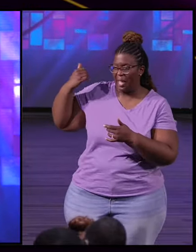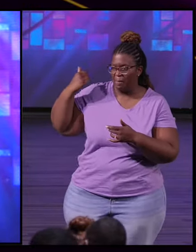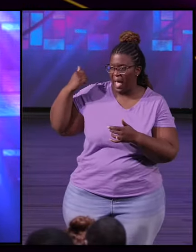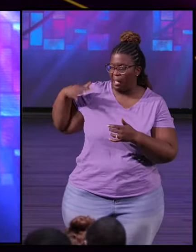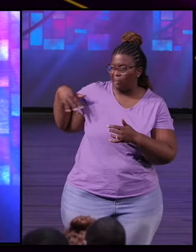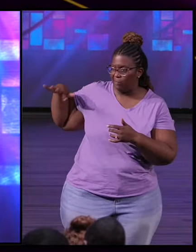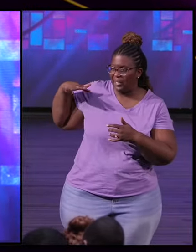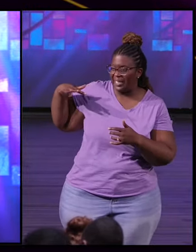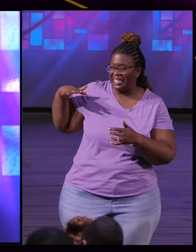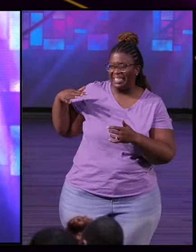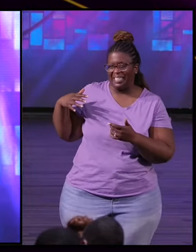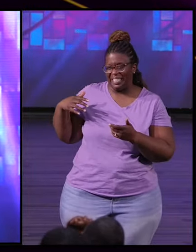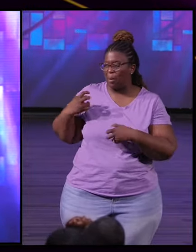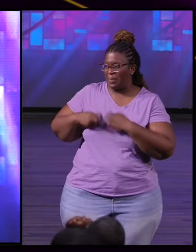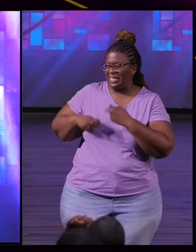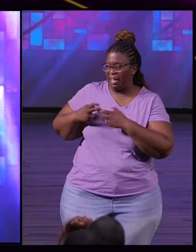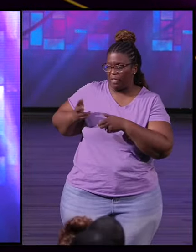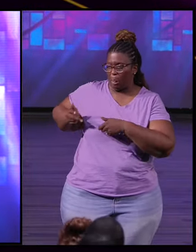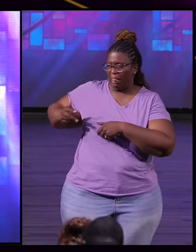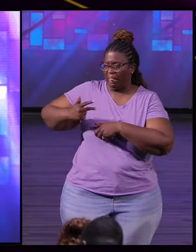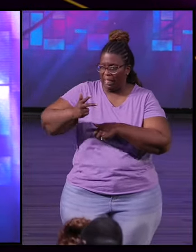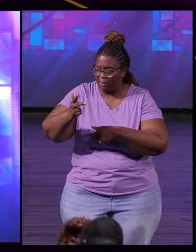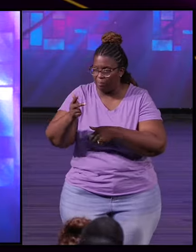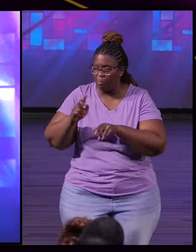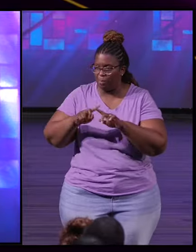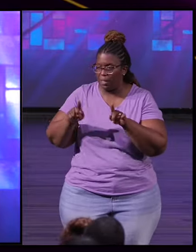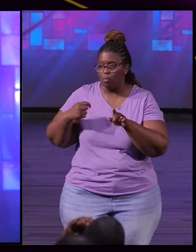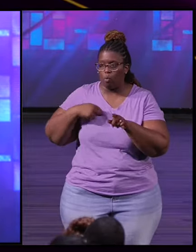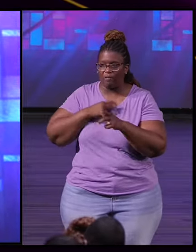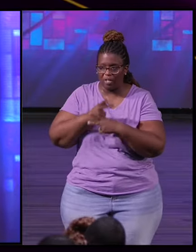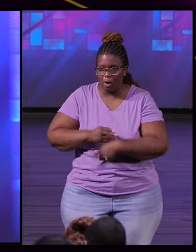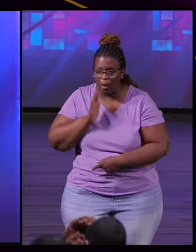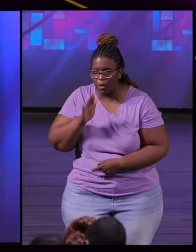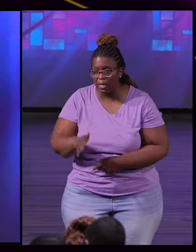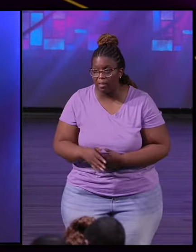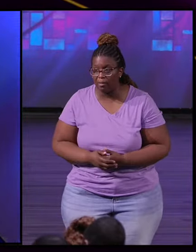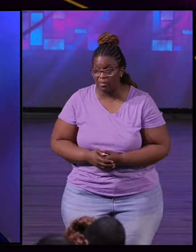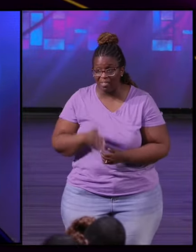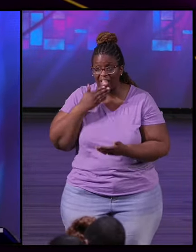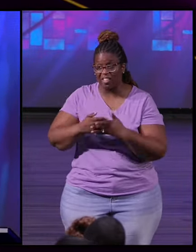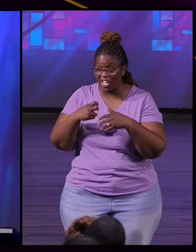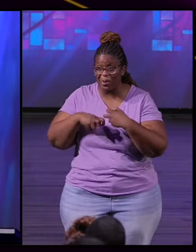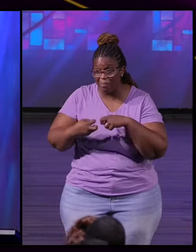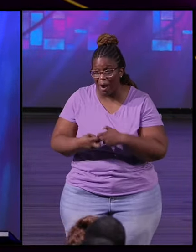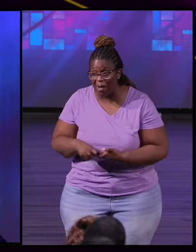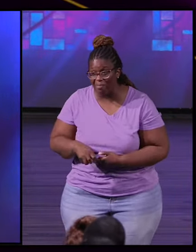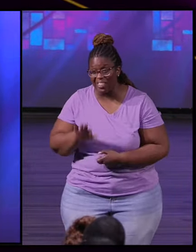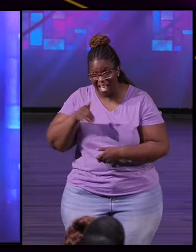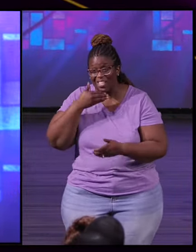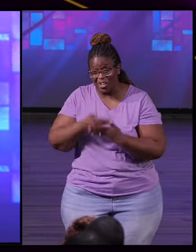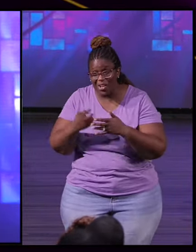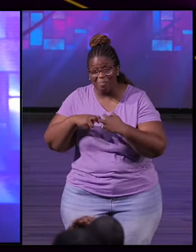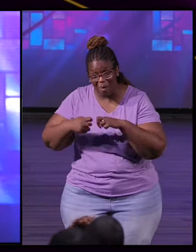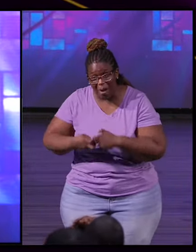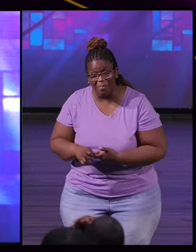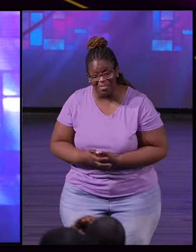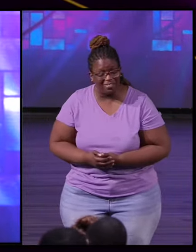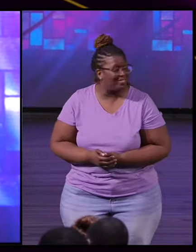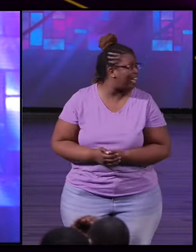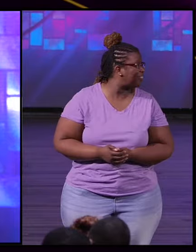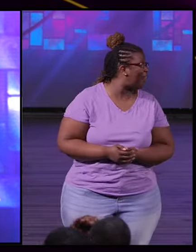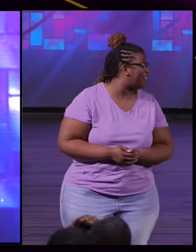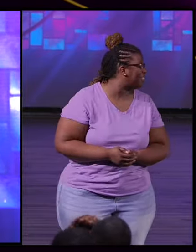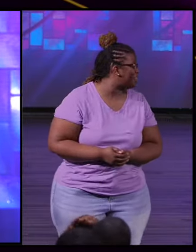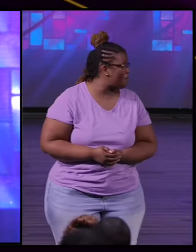little congested out there, but we'll figure it out, all right? It's a good problem, y'all. All our problems are good problems. All of our problems are good